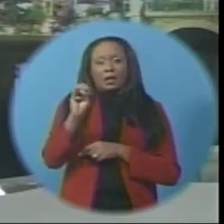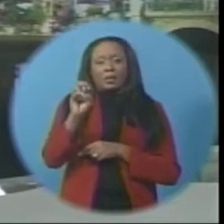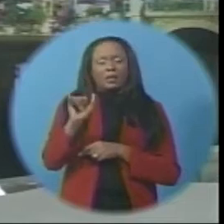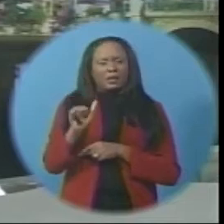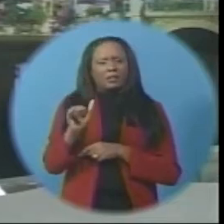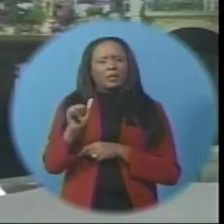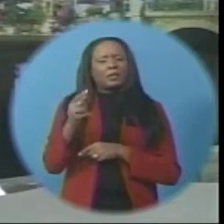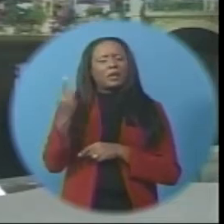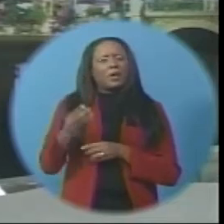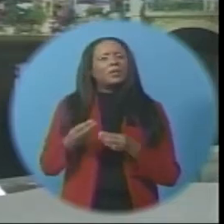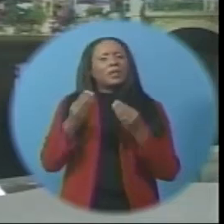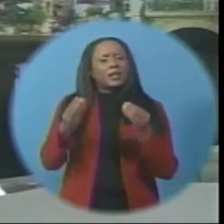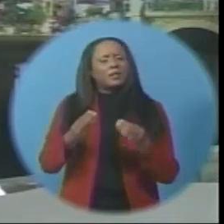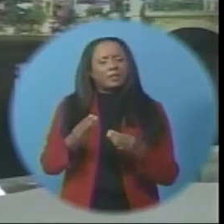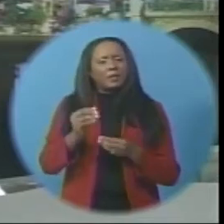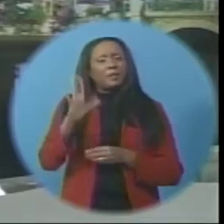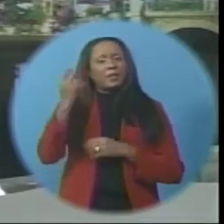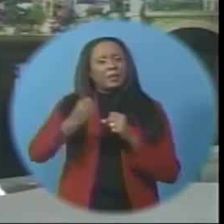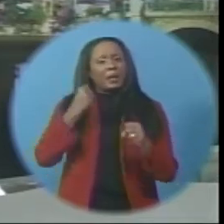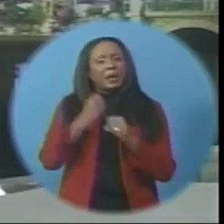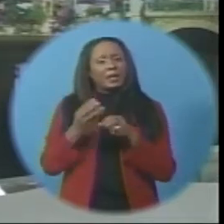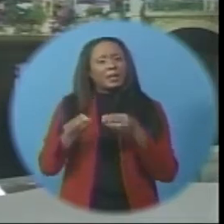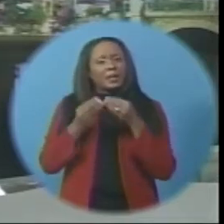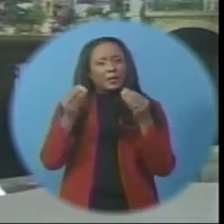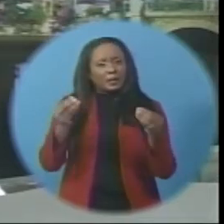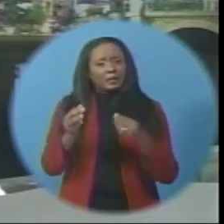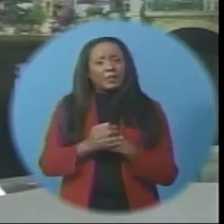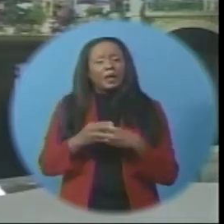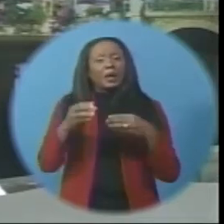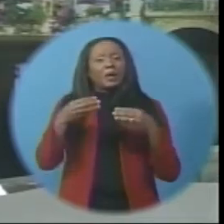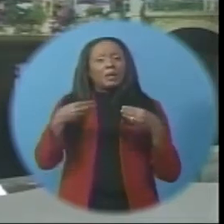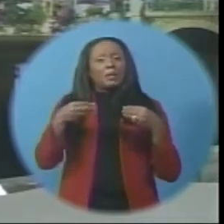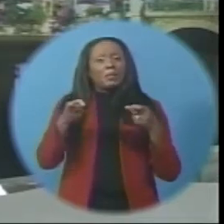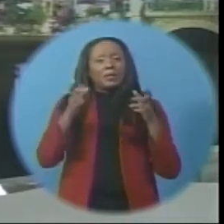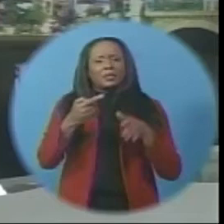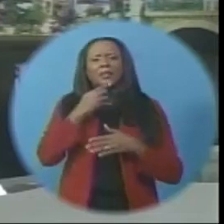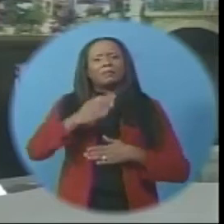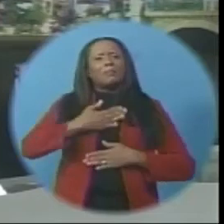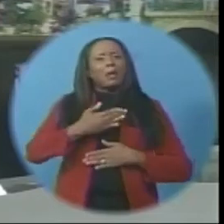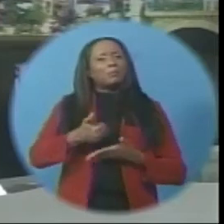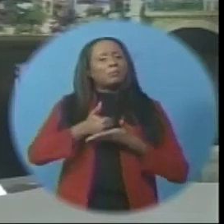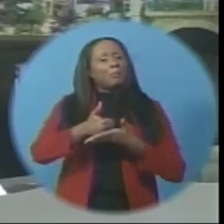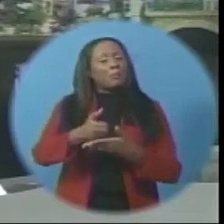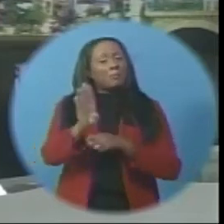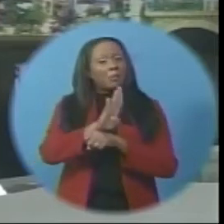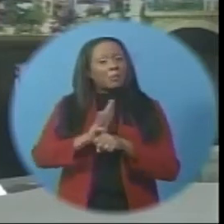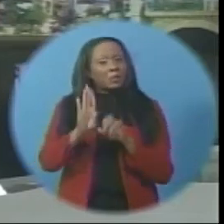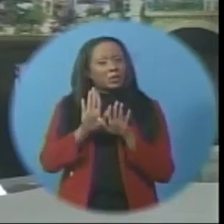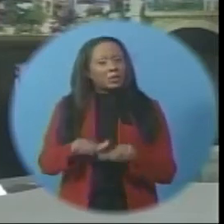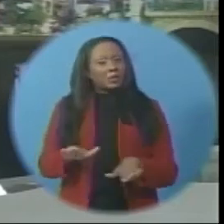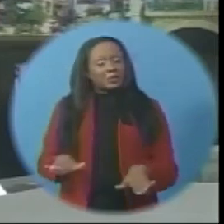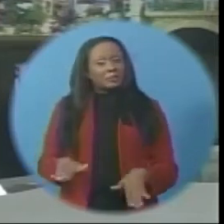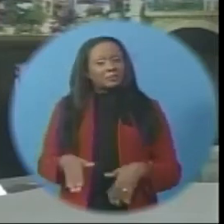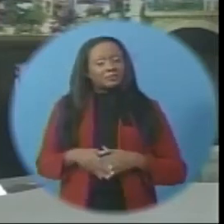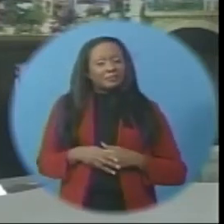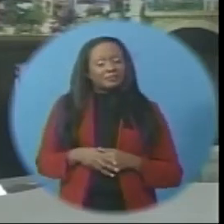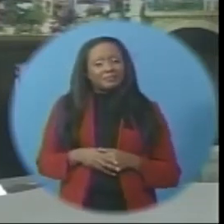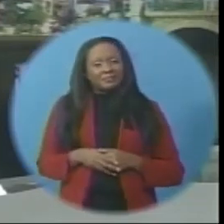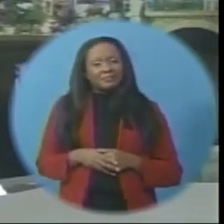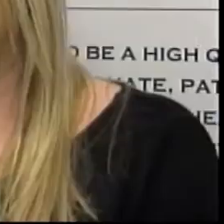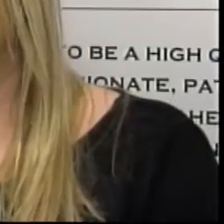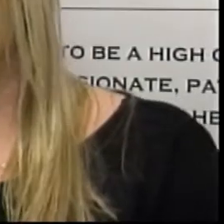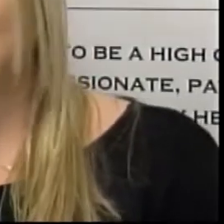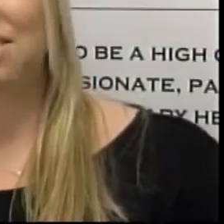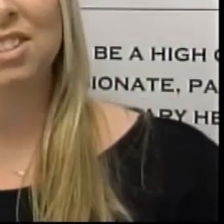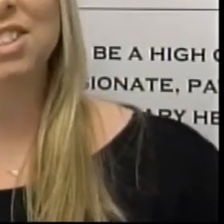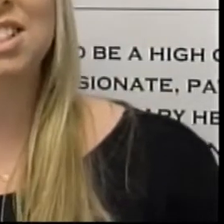the QEH. Marketing manager Camilla Warren says the Abbey is happy to assist the island's children. We work